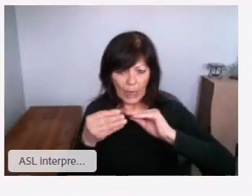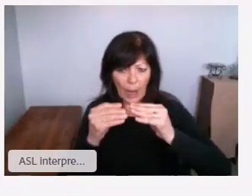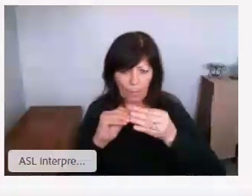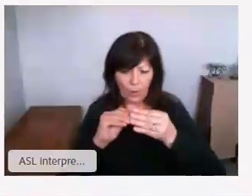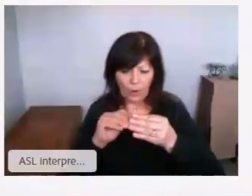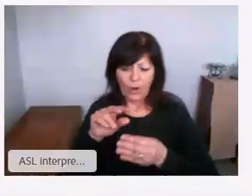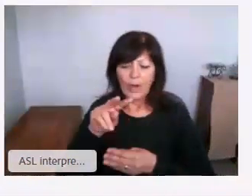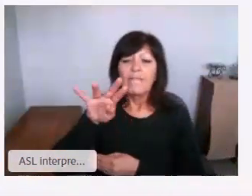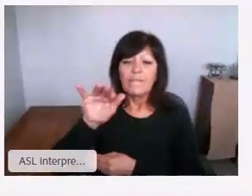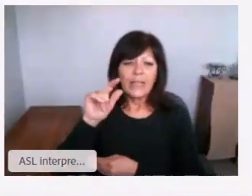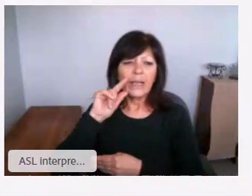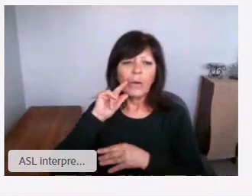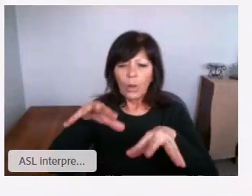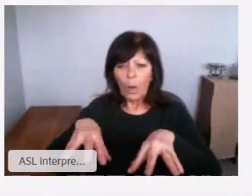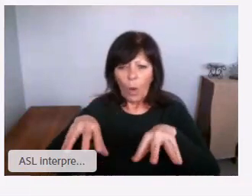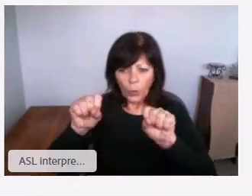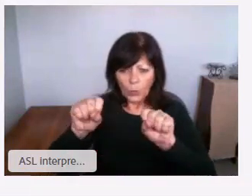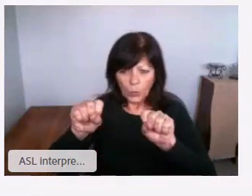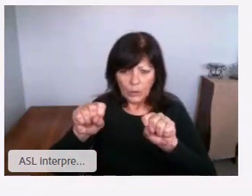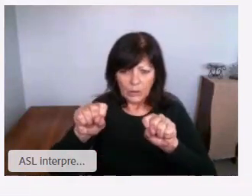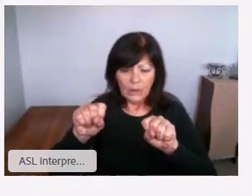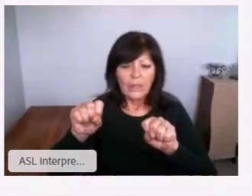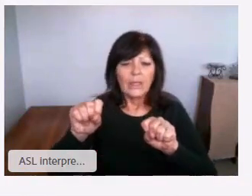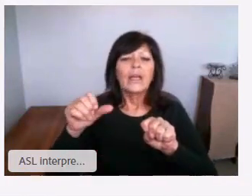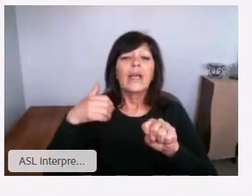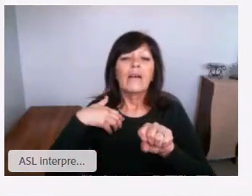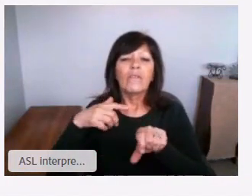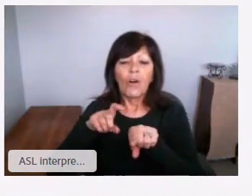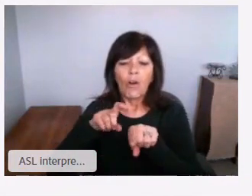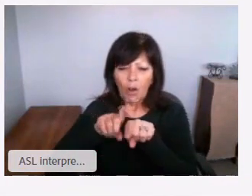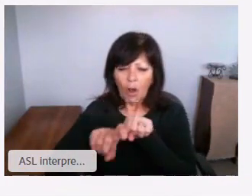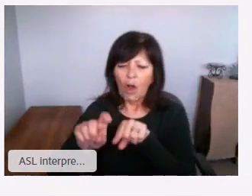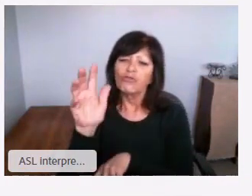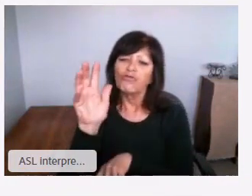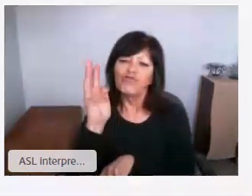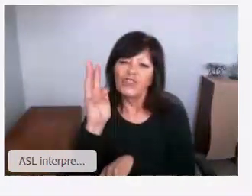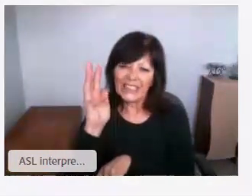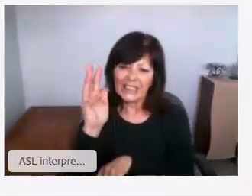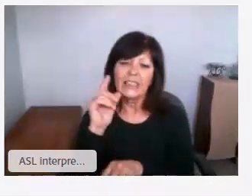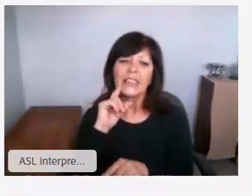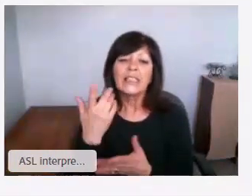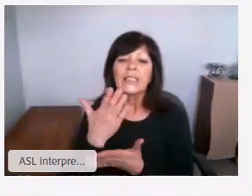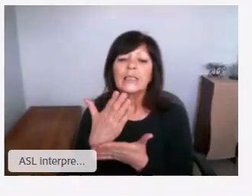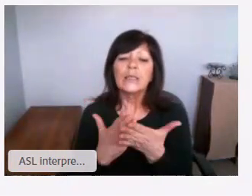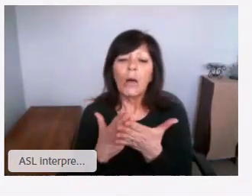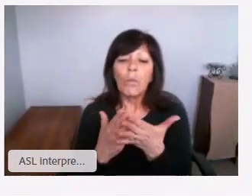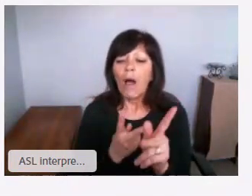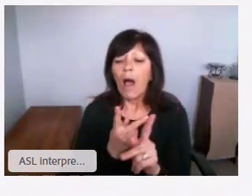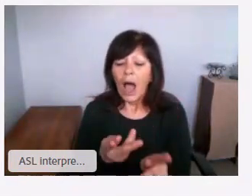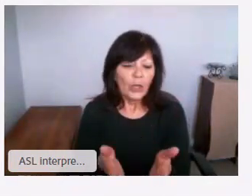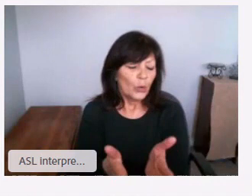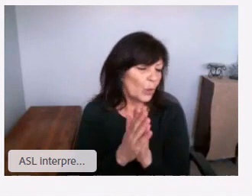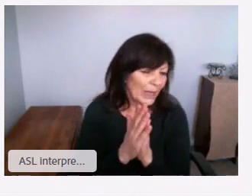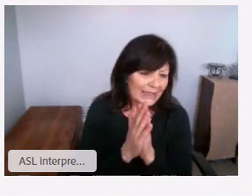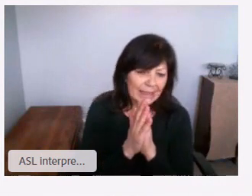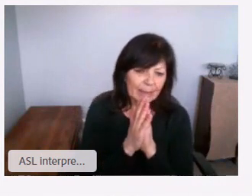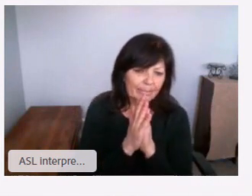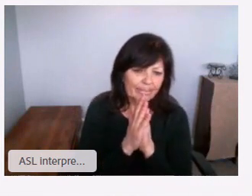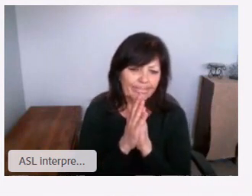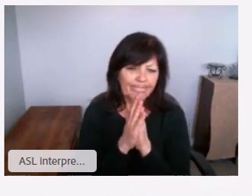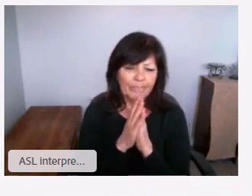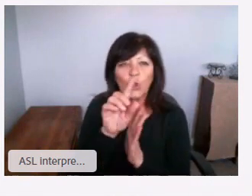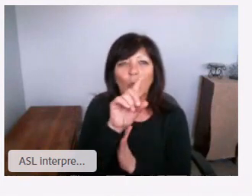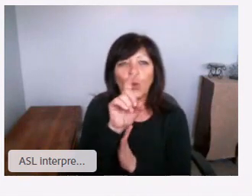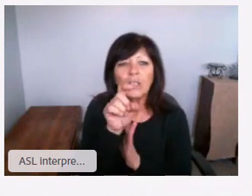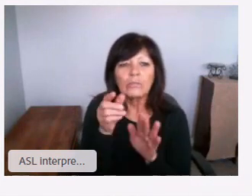be the host of, and we'll have a call tree. So certain types of requests, certain types of questions will